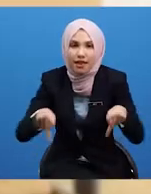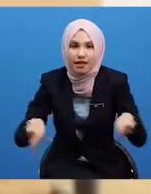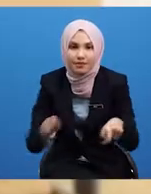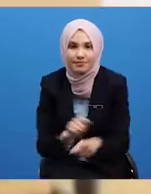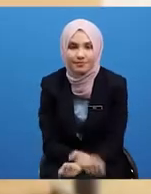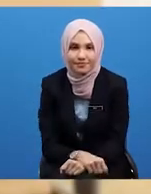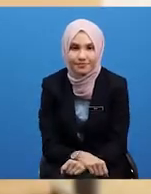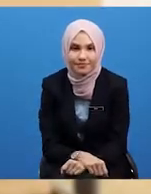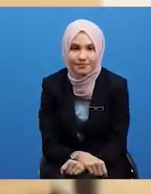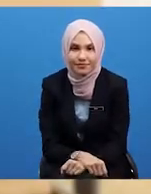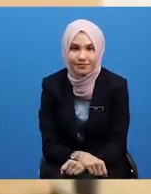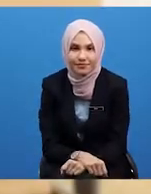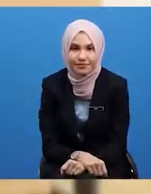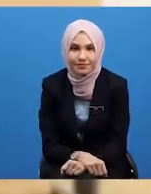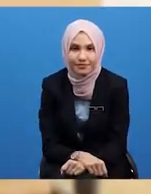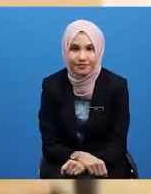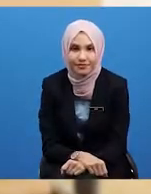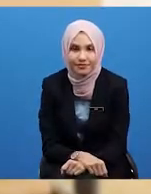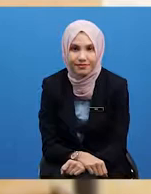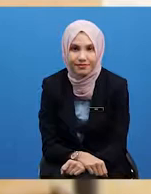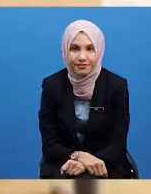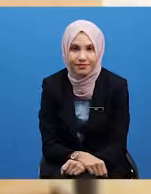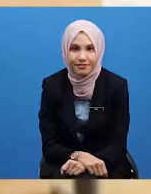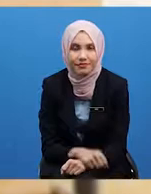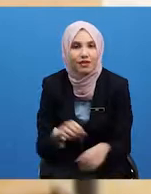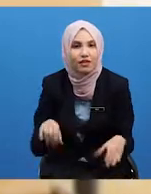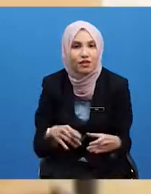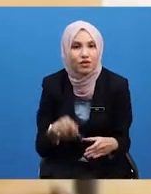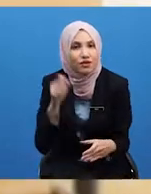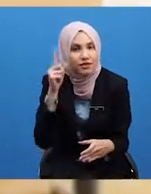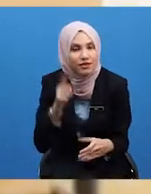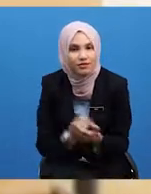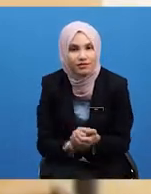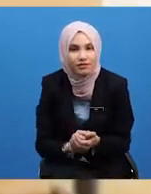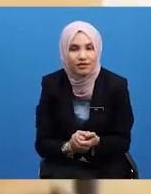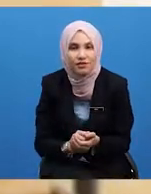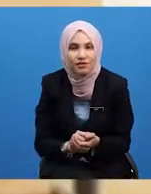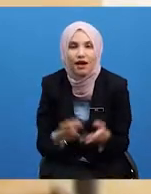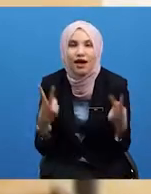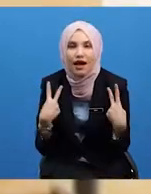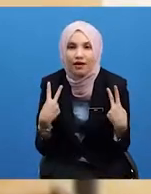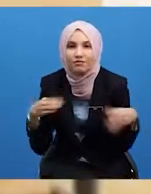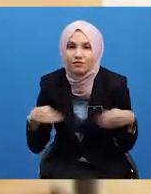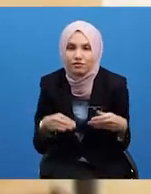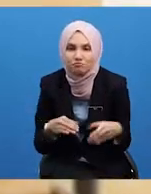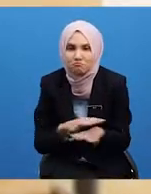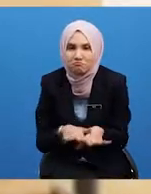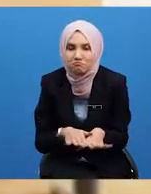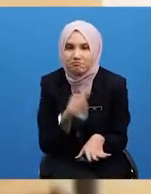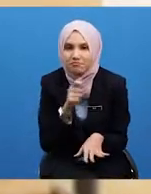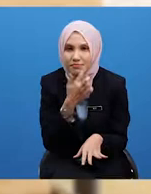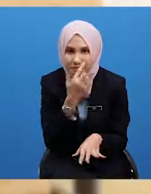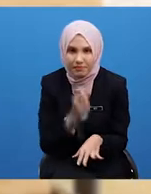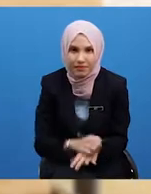Do you think this is all that you have to do to answer questions on the novel? Of course not.